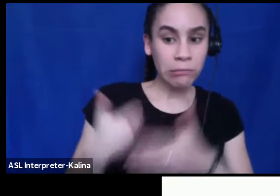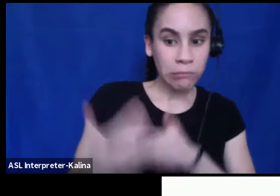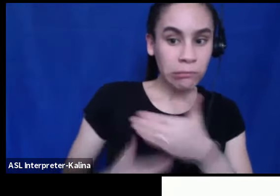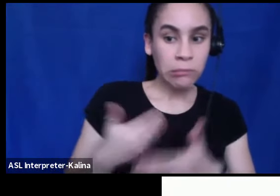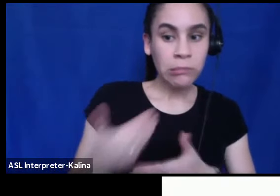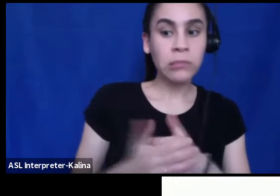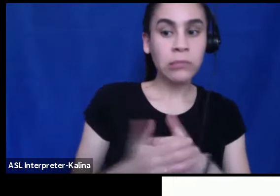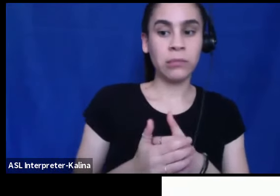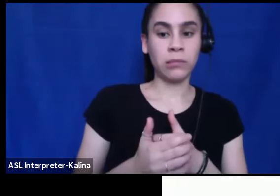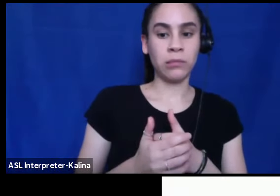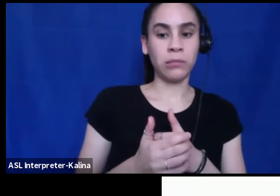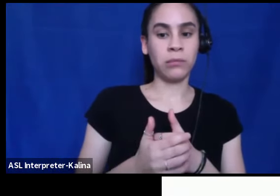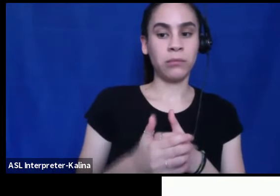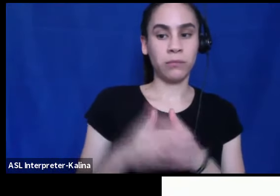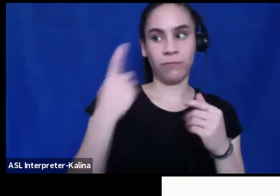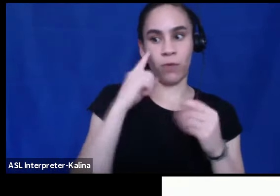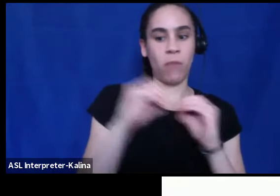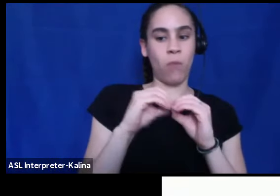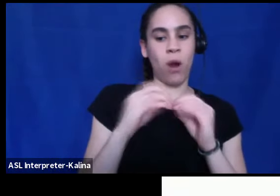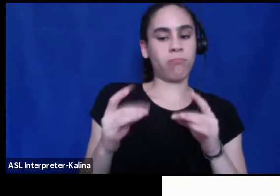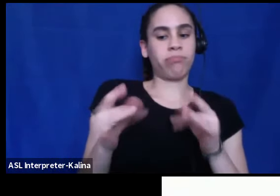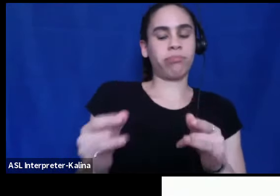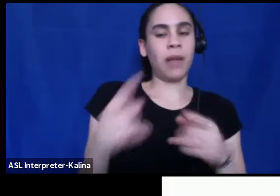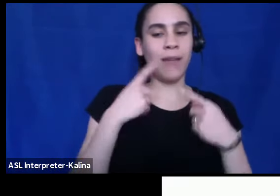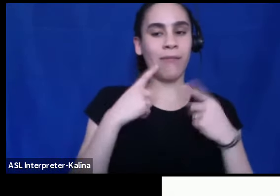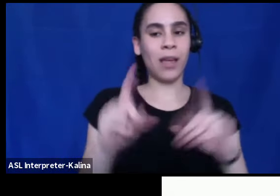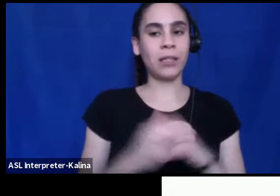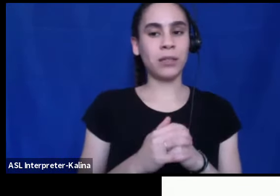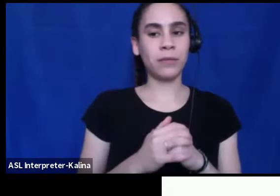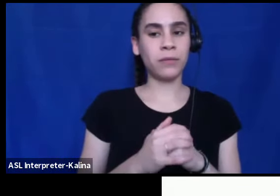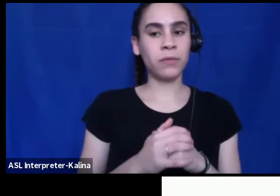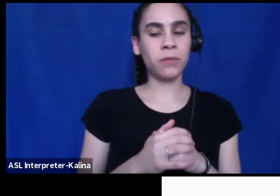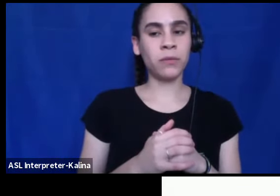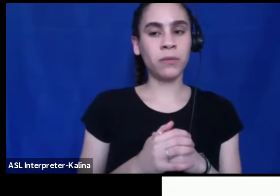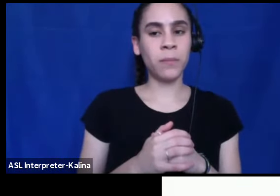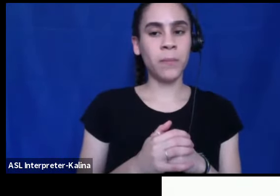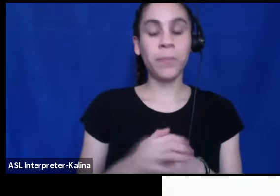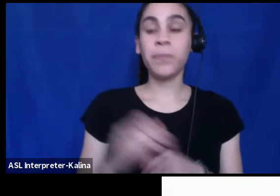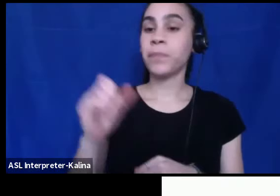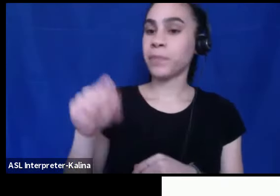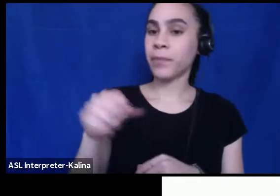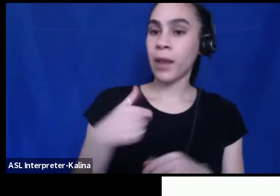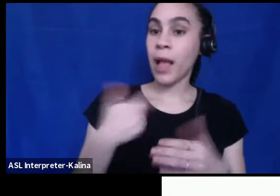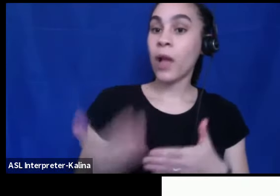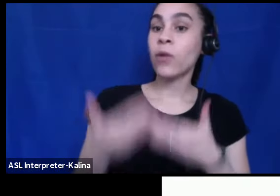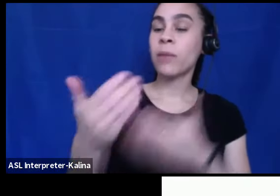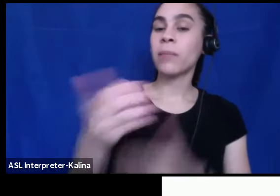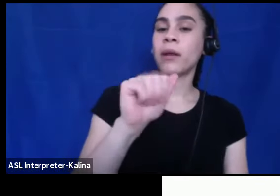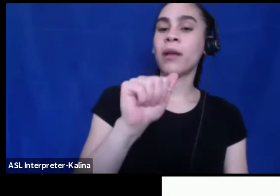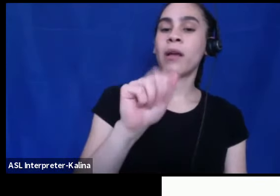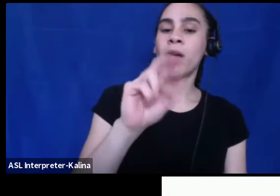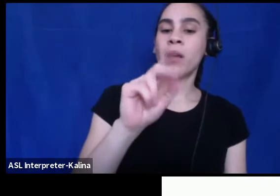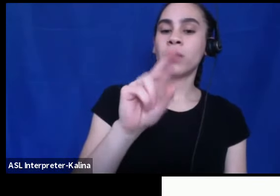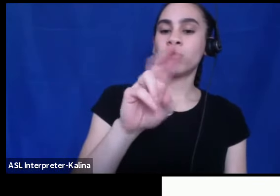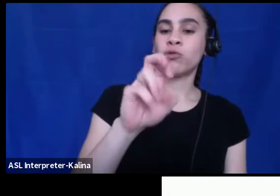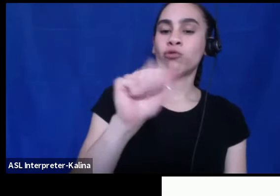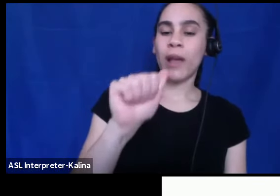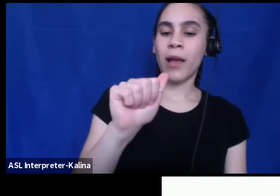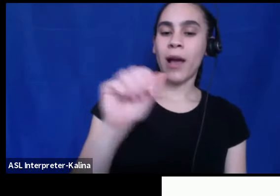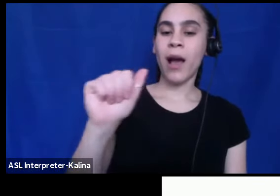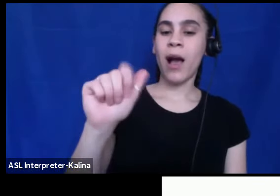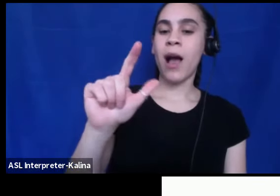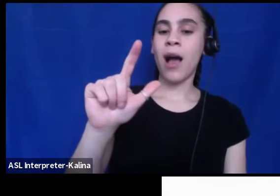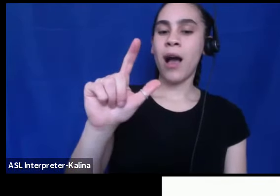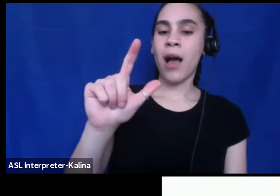Yeah, one group I highly recommend is Andrea Levant. She has a consulting firm. Andrea